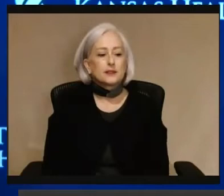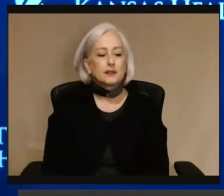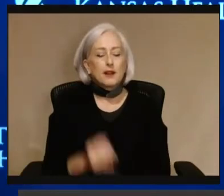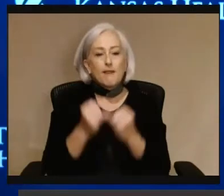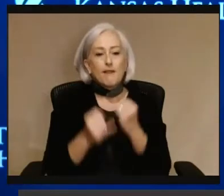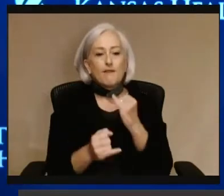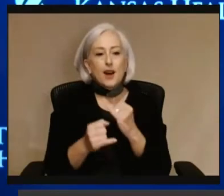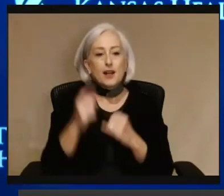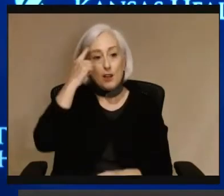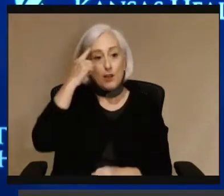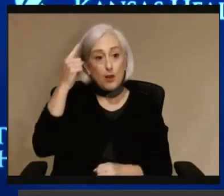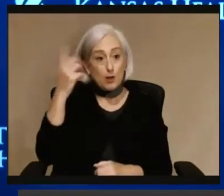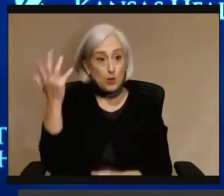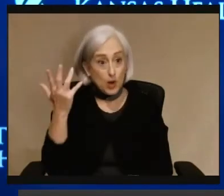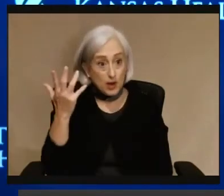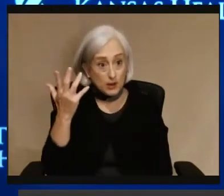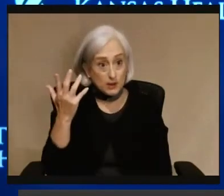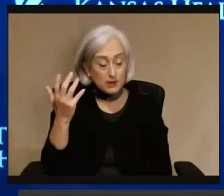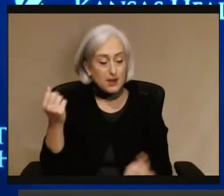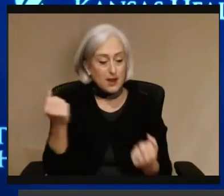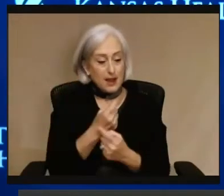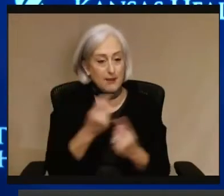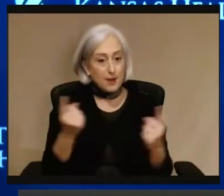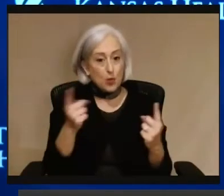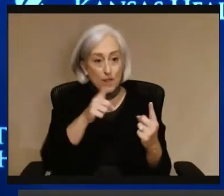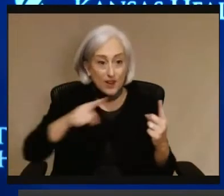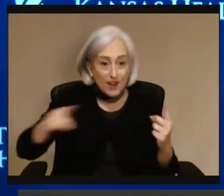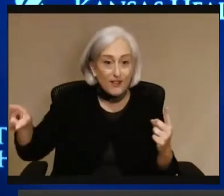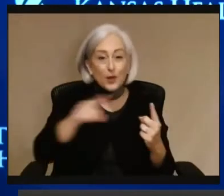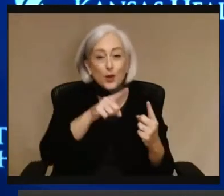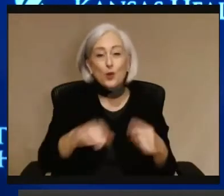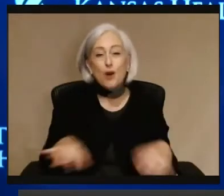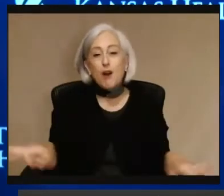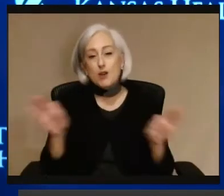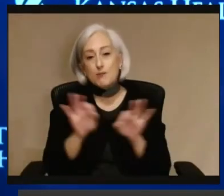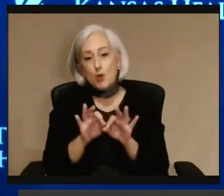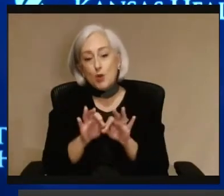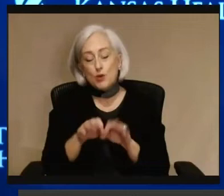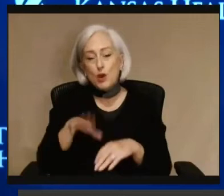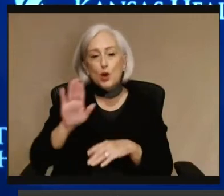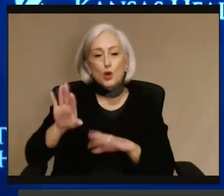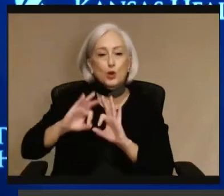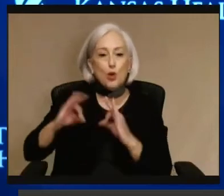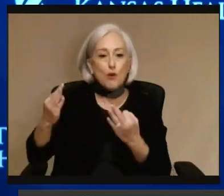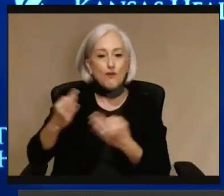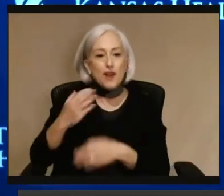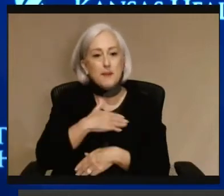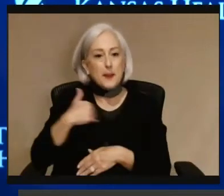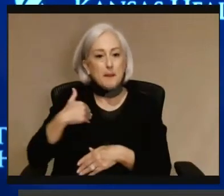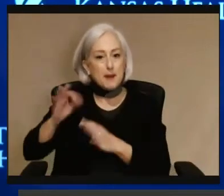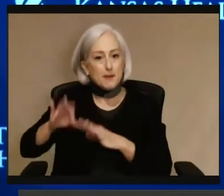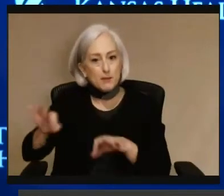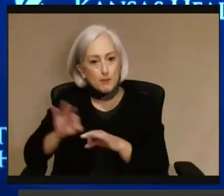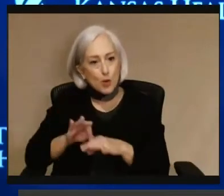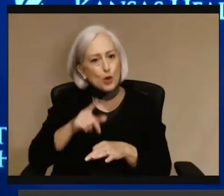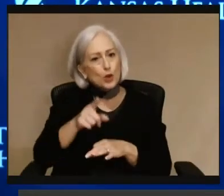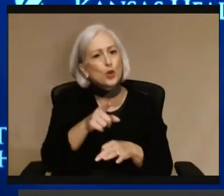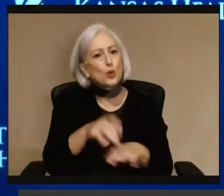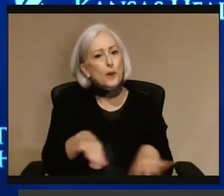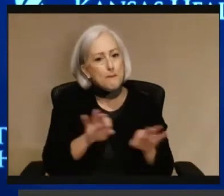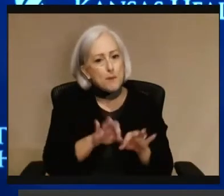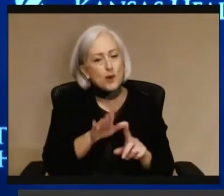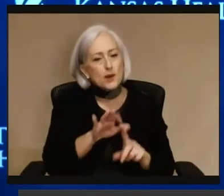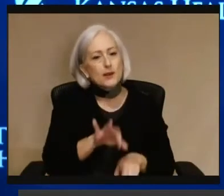that every one of you out there matters. Your family members matter. You are important. You are special. You have gifts. And